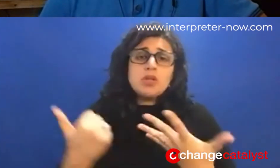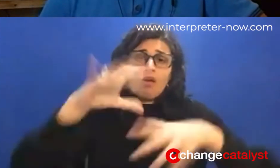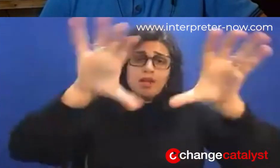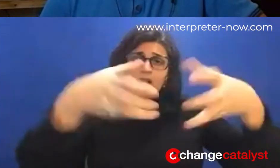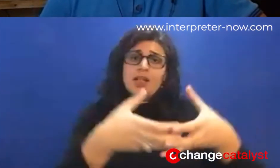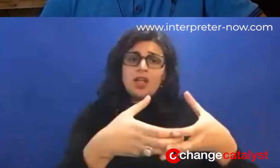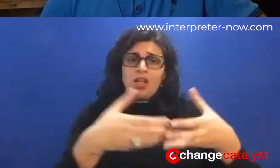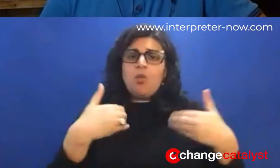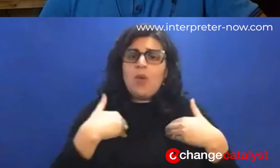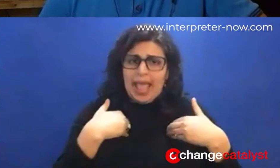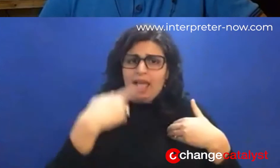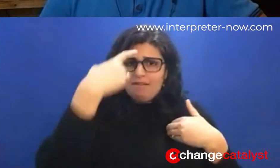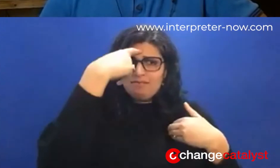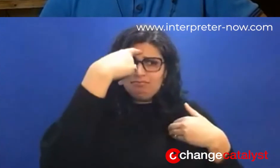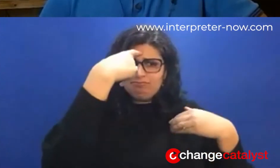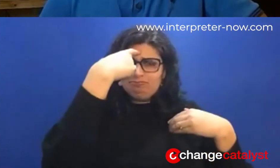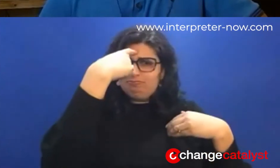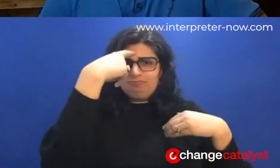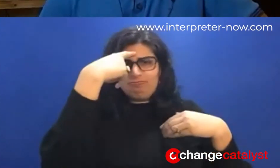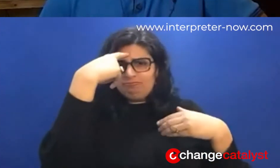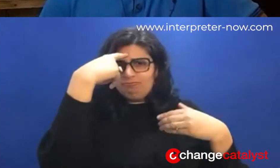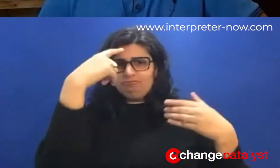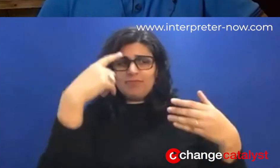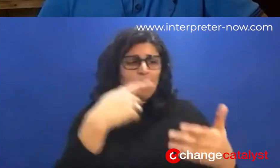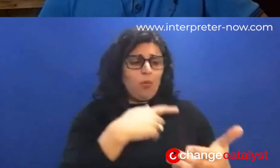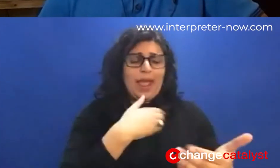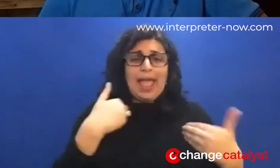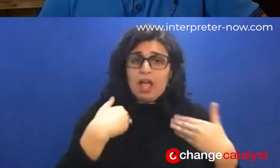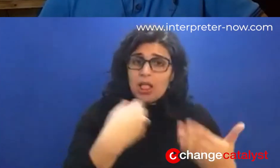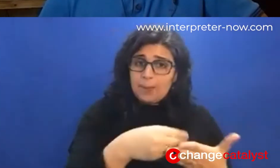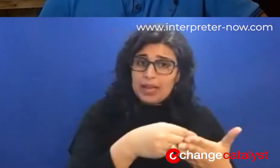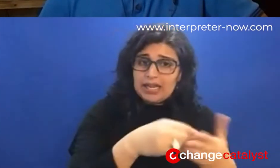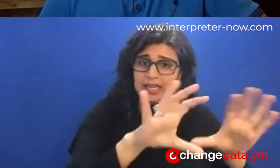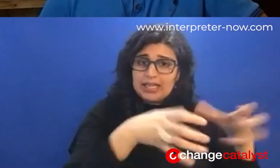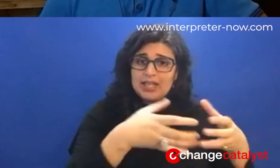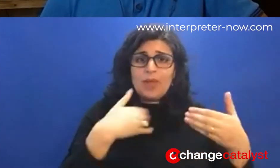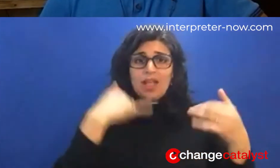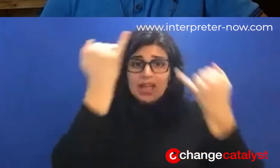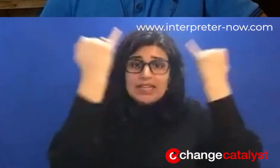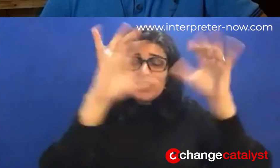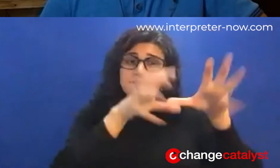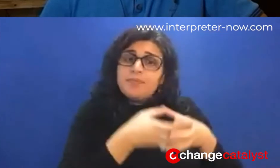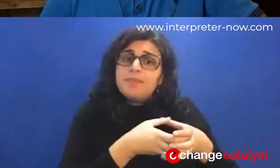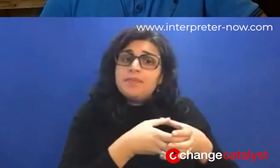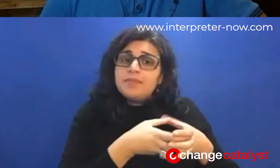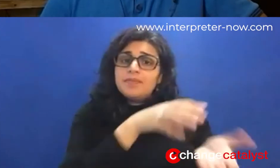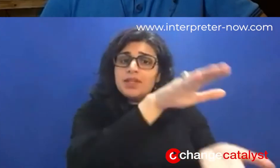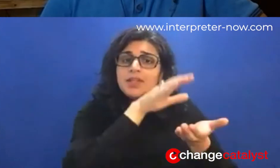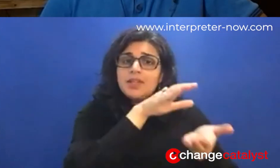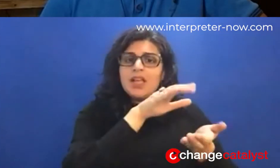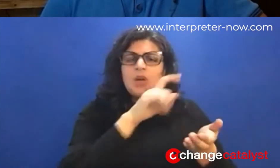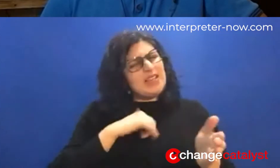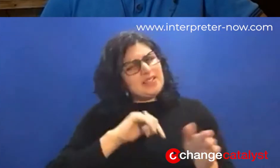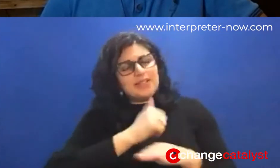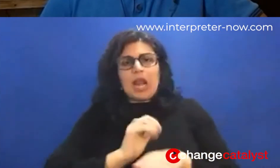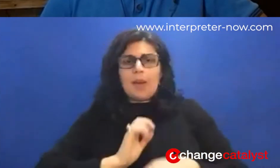the brain trust. We have money. We have ideas. We need to start setting our own path and